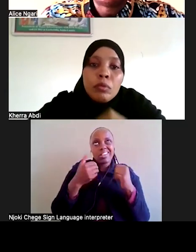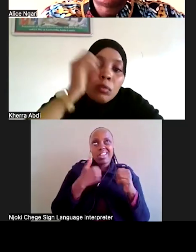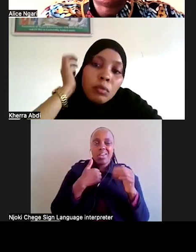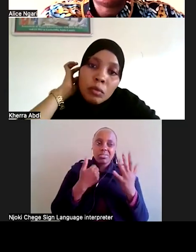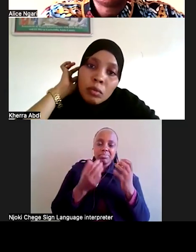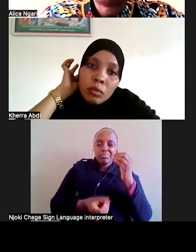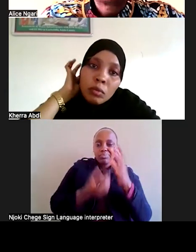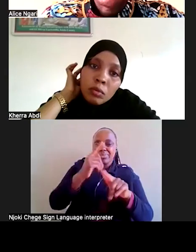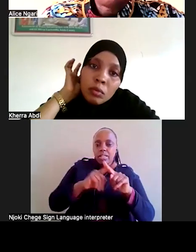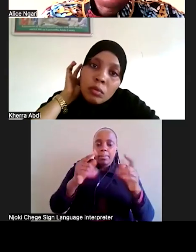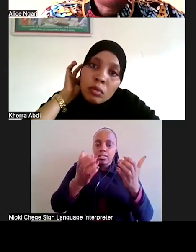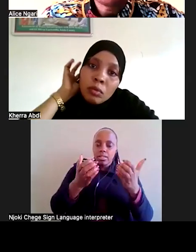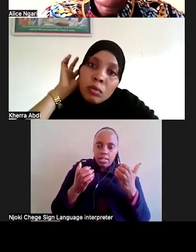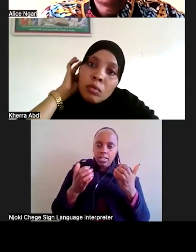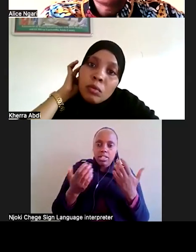formed, but they need